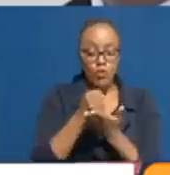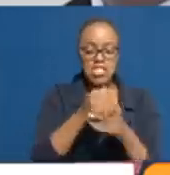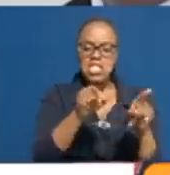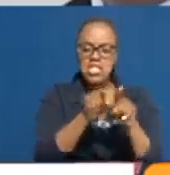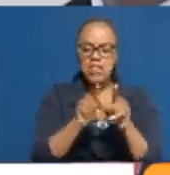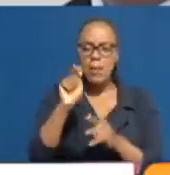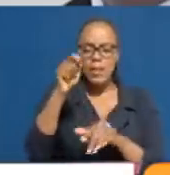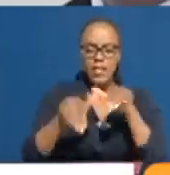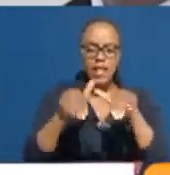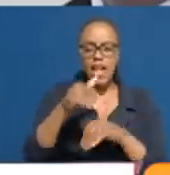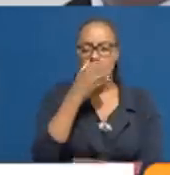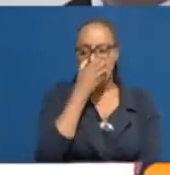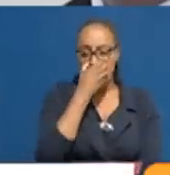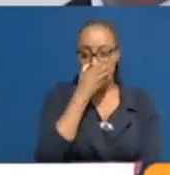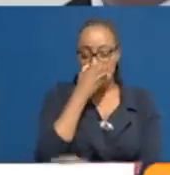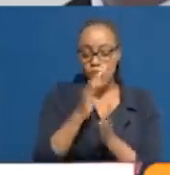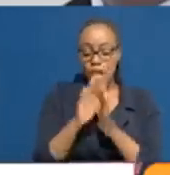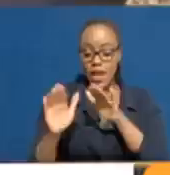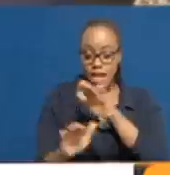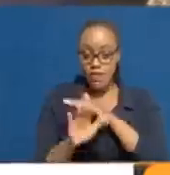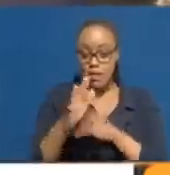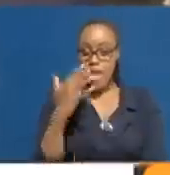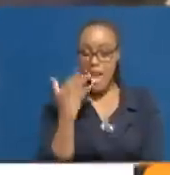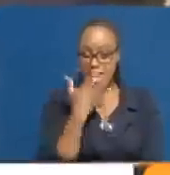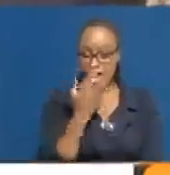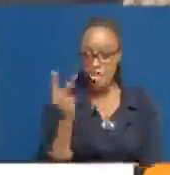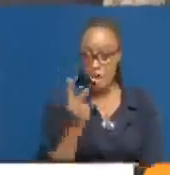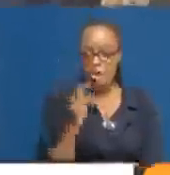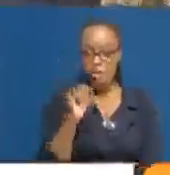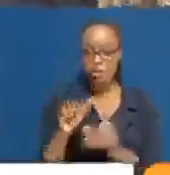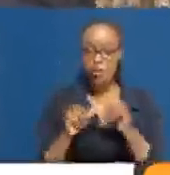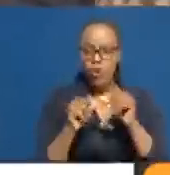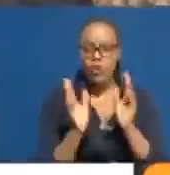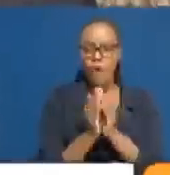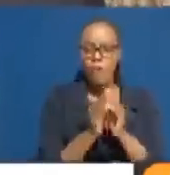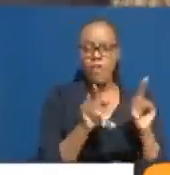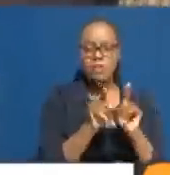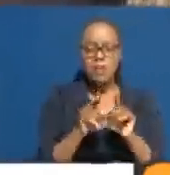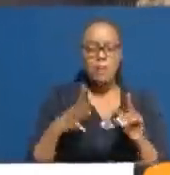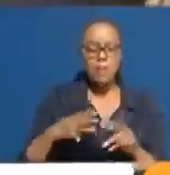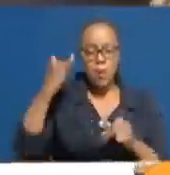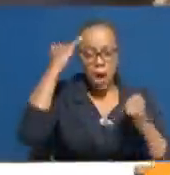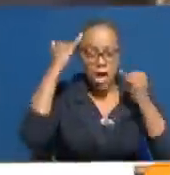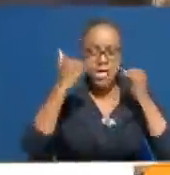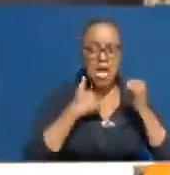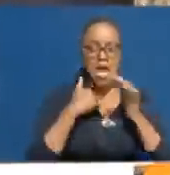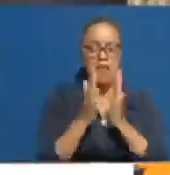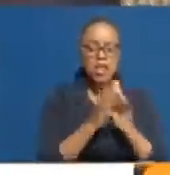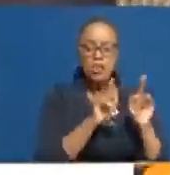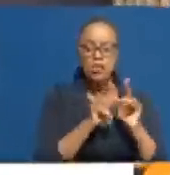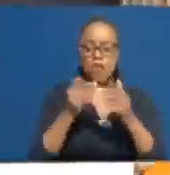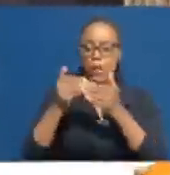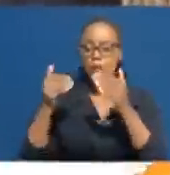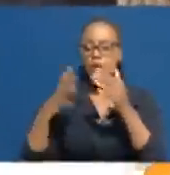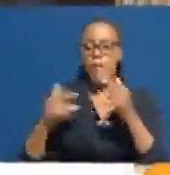though President-elect William Ruto and the deputy Rigathi Gachagua may continue meeting like-minded allies while reaching out to previous